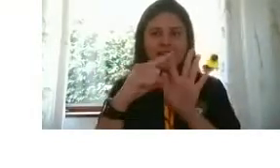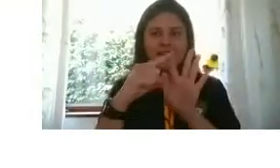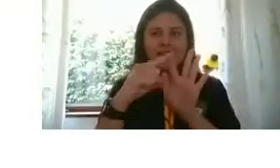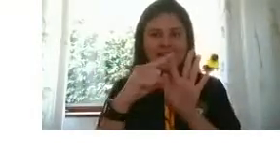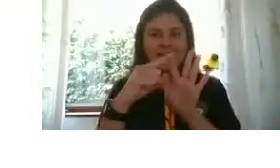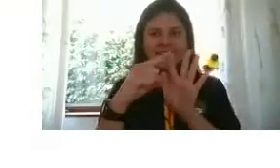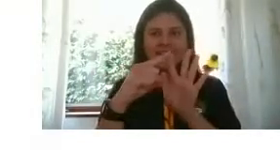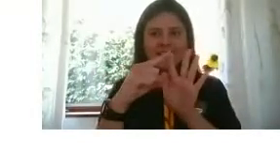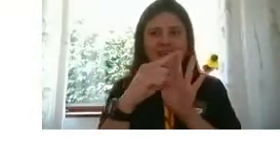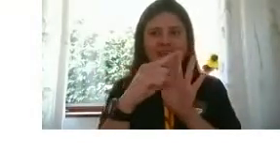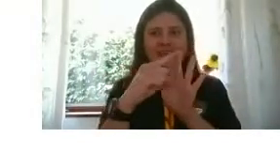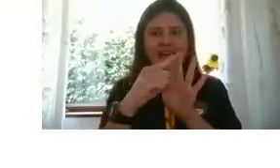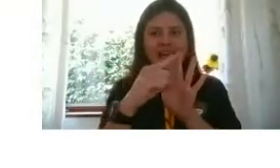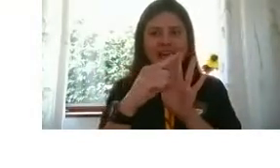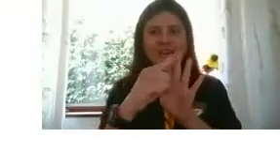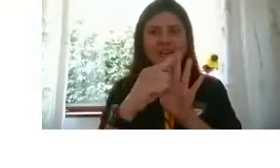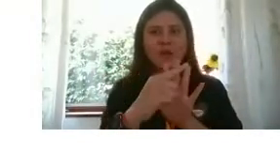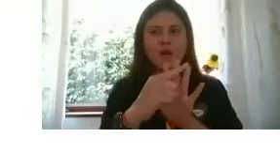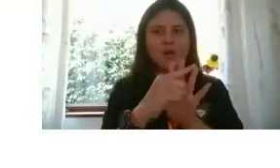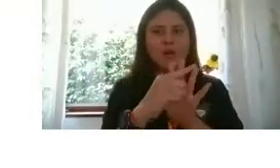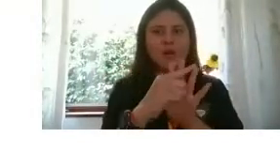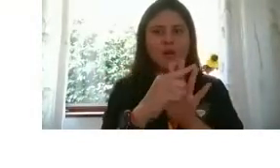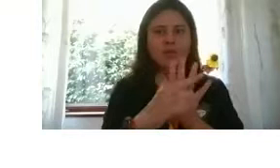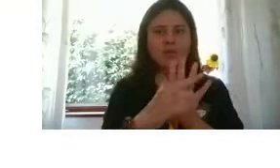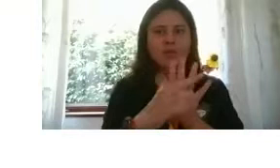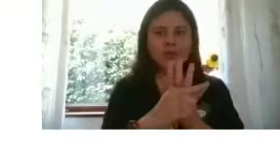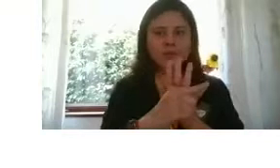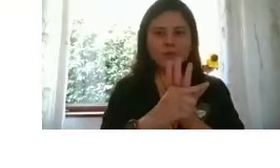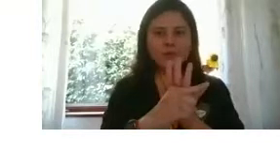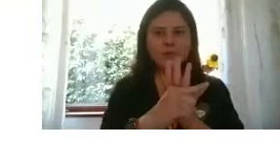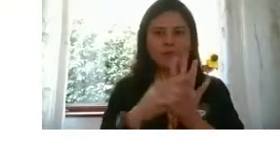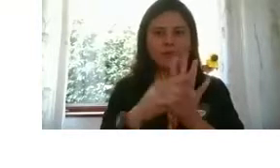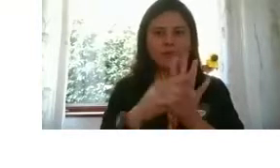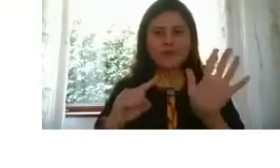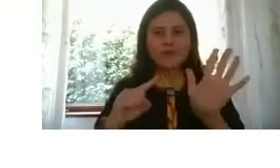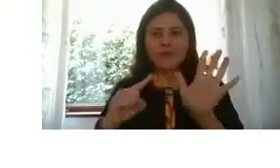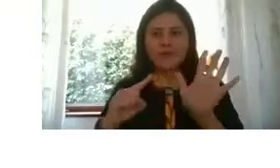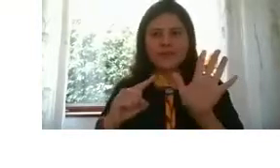E, I, O, U.